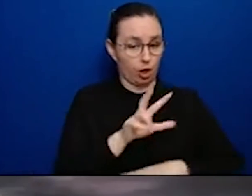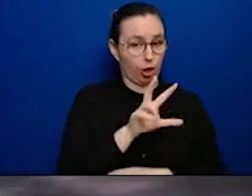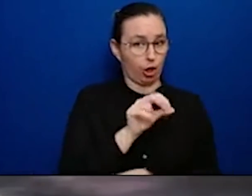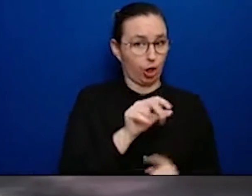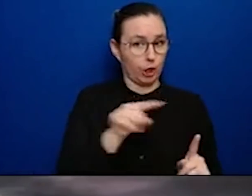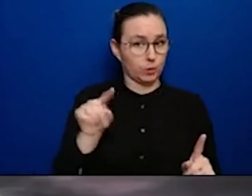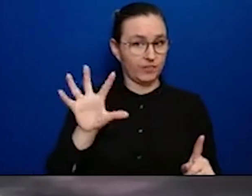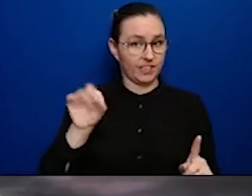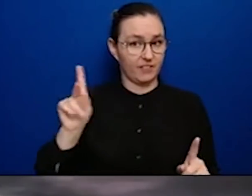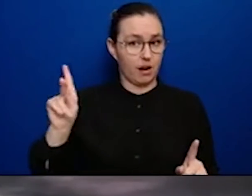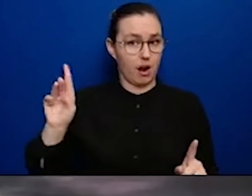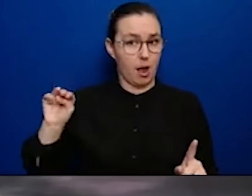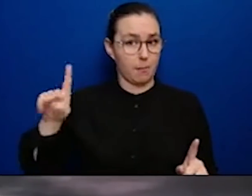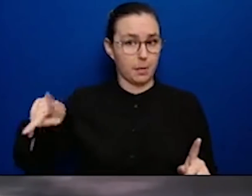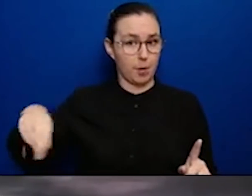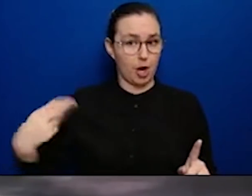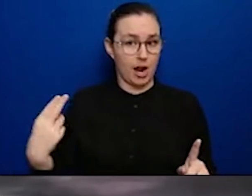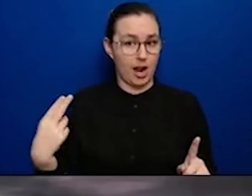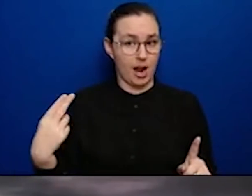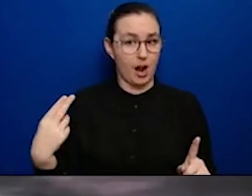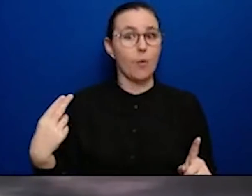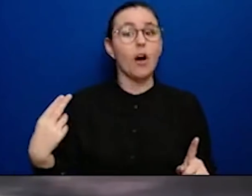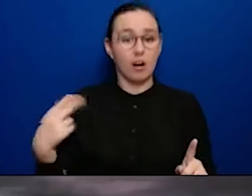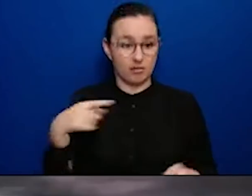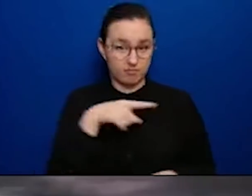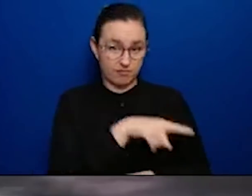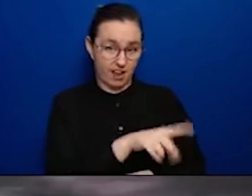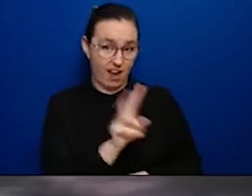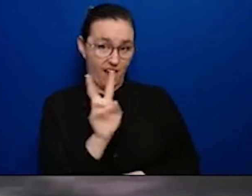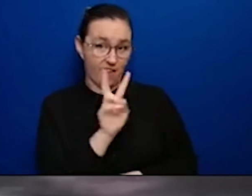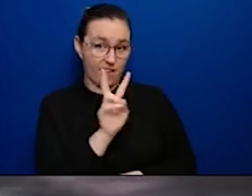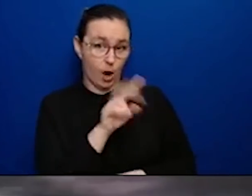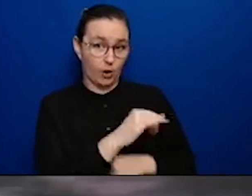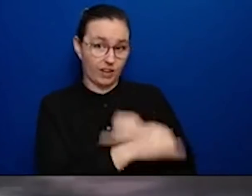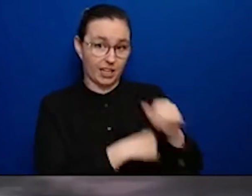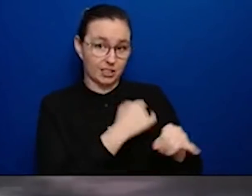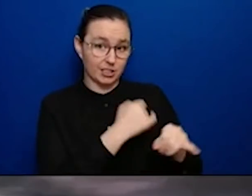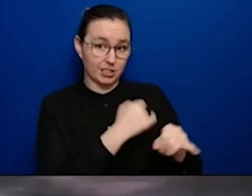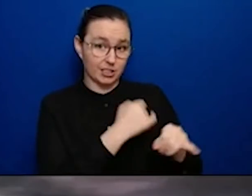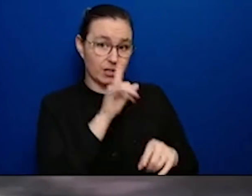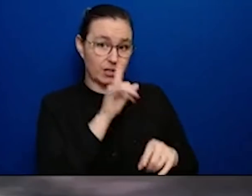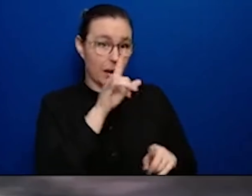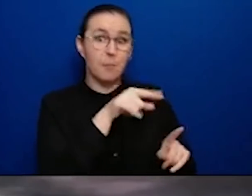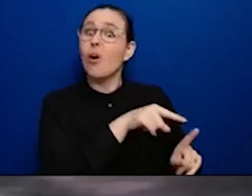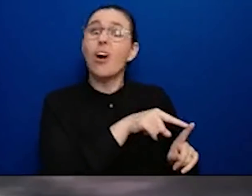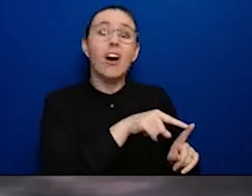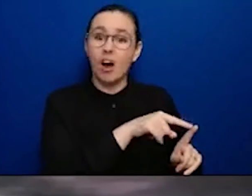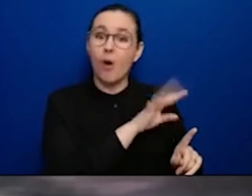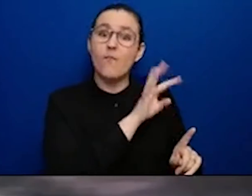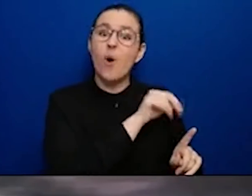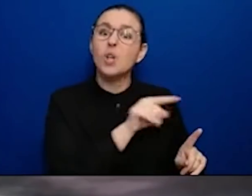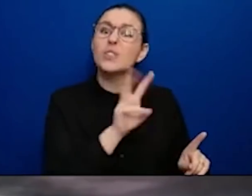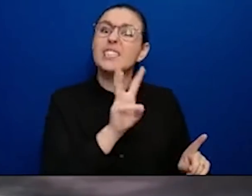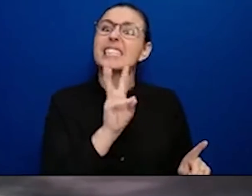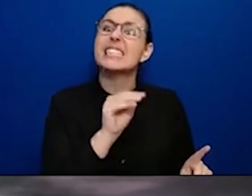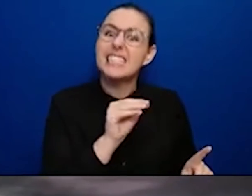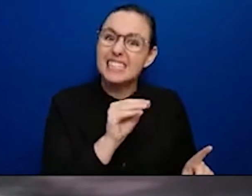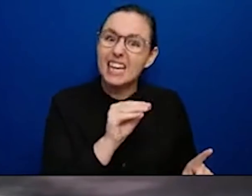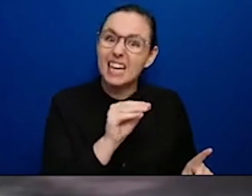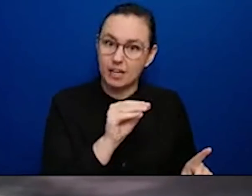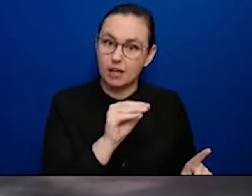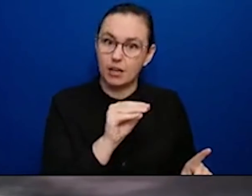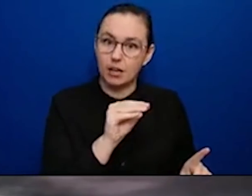ARMEL. Hi, thank you very much. ARMEL CASTELLAN, warning preparedness meteorologist with Environment and Climate